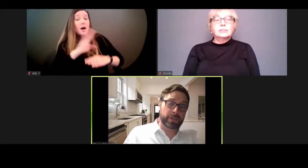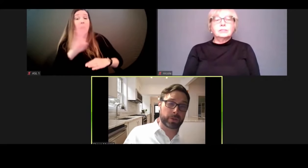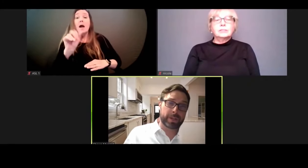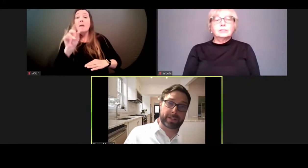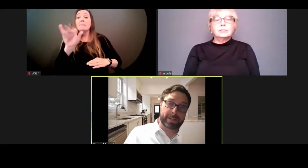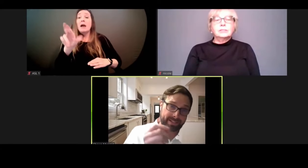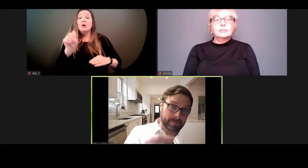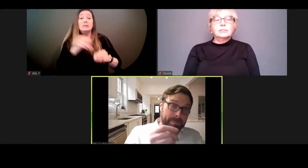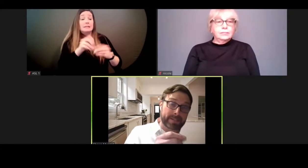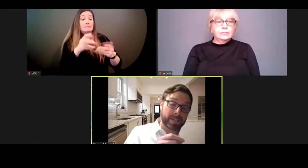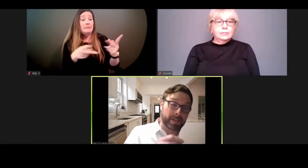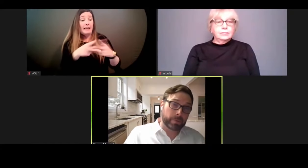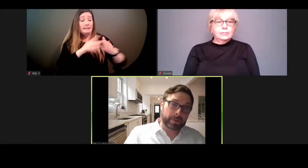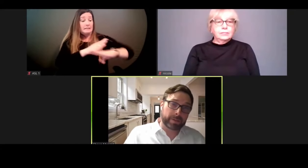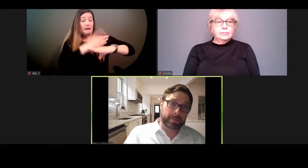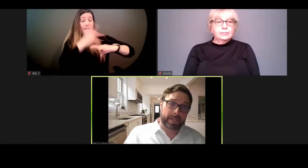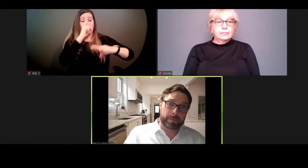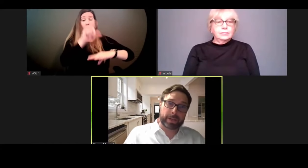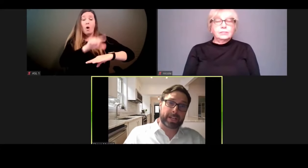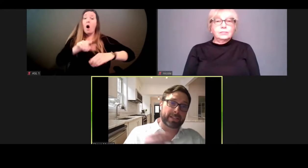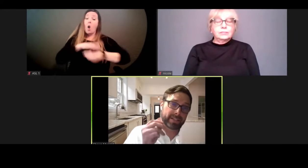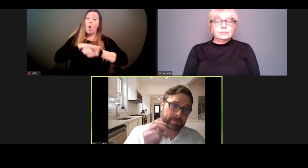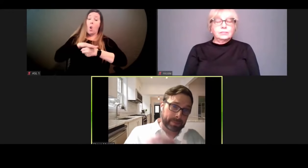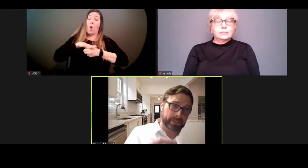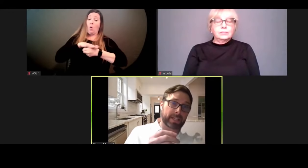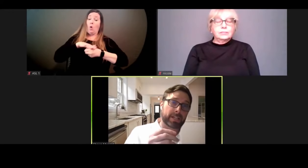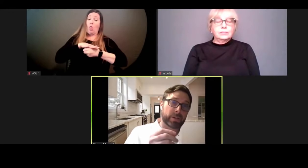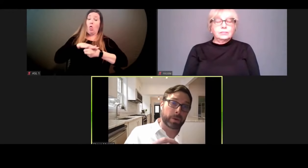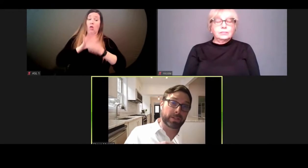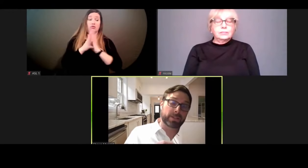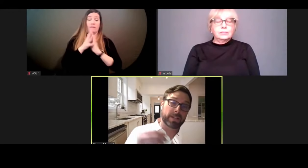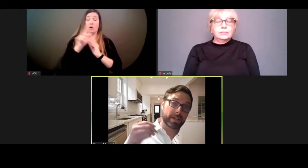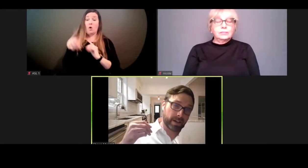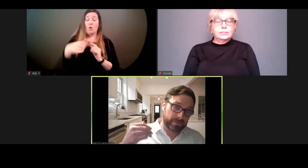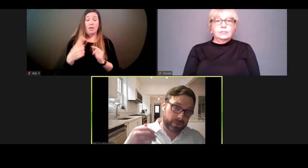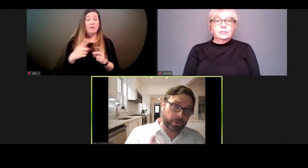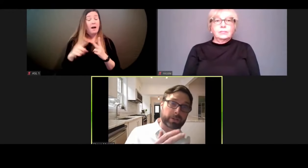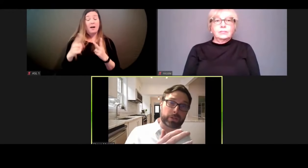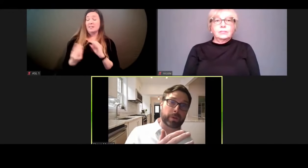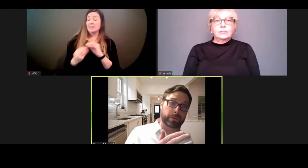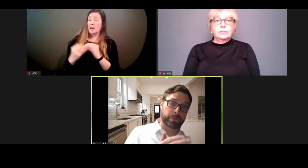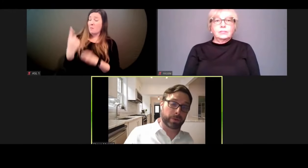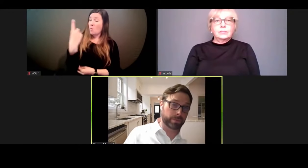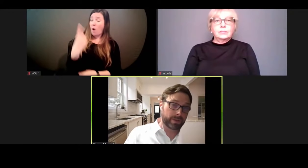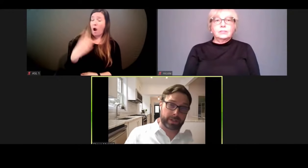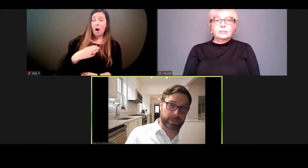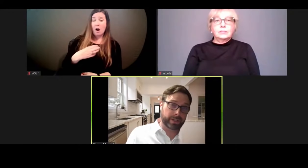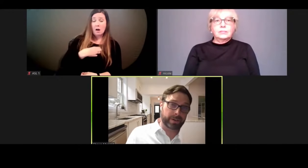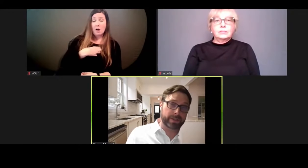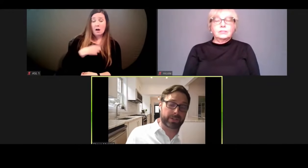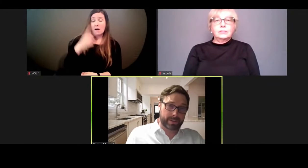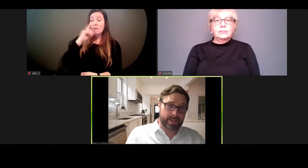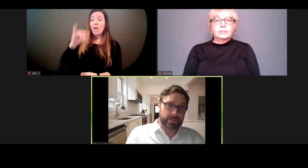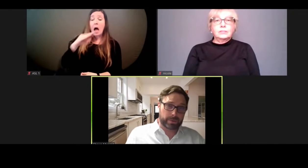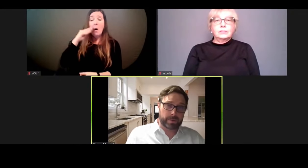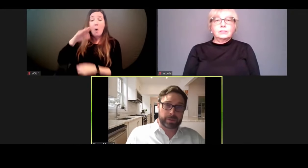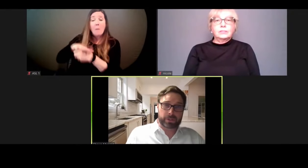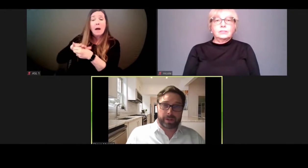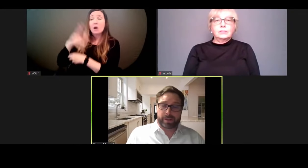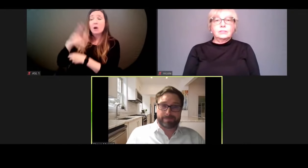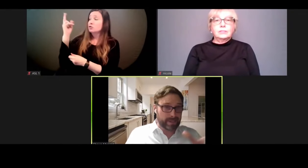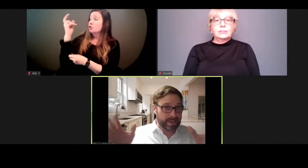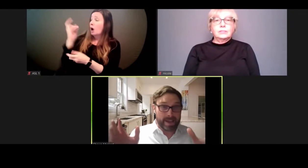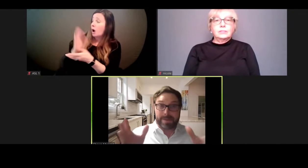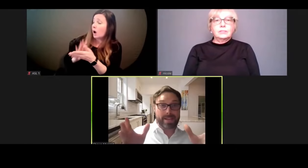need to do. That's the number one complaint we're getting, is the debilitating noise of trucks going through those residential areas. And that's what I'm really